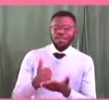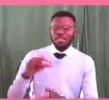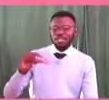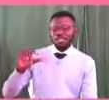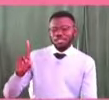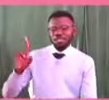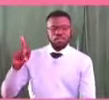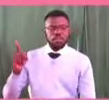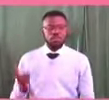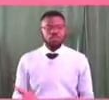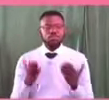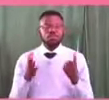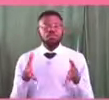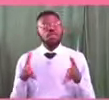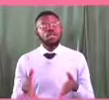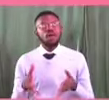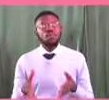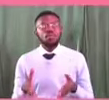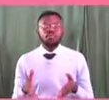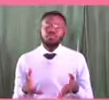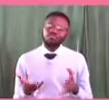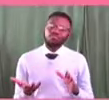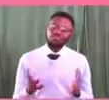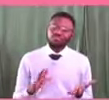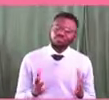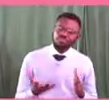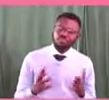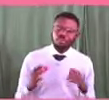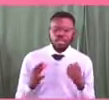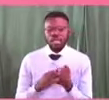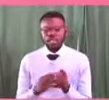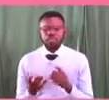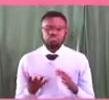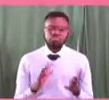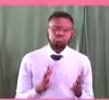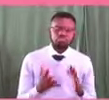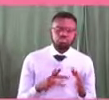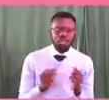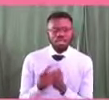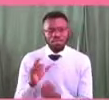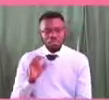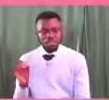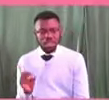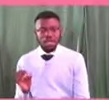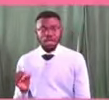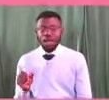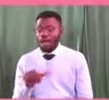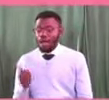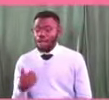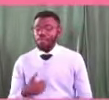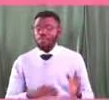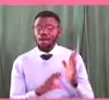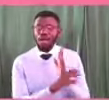current between 8, maybe 10, maybe 11%, when other countries